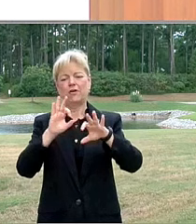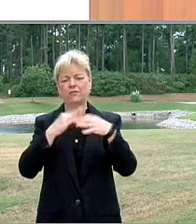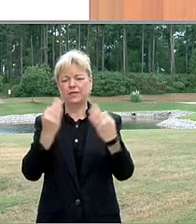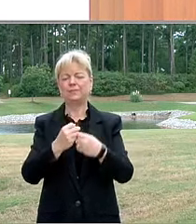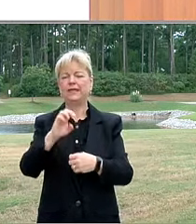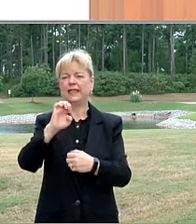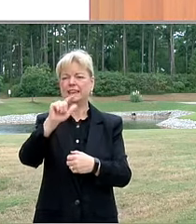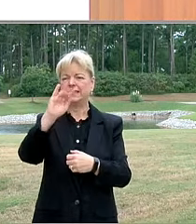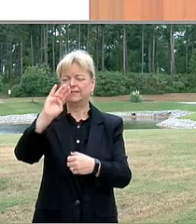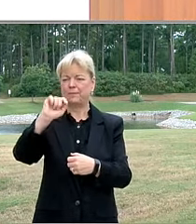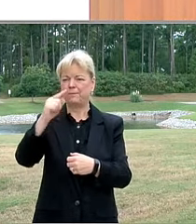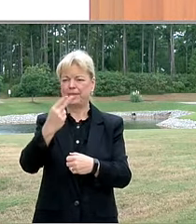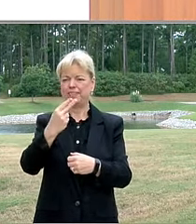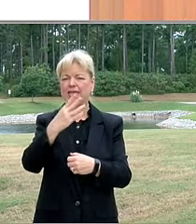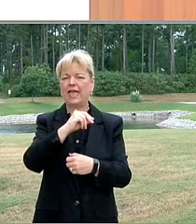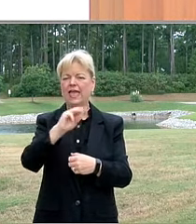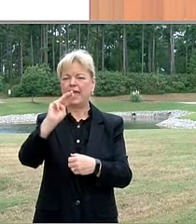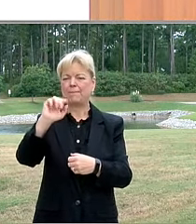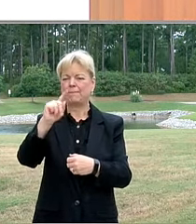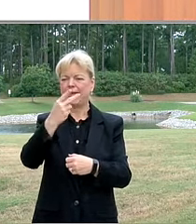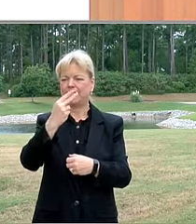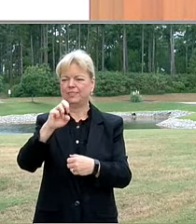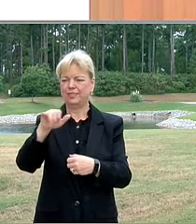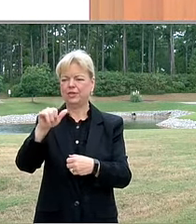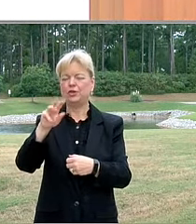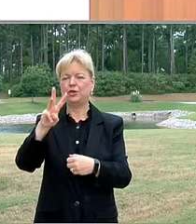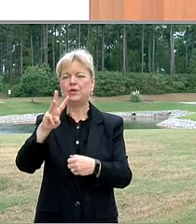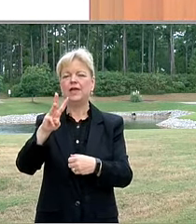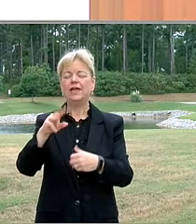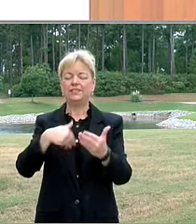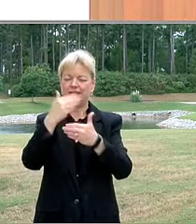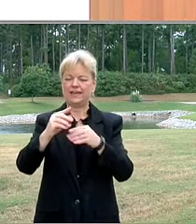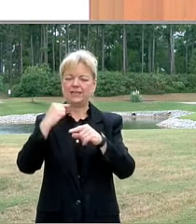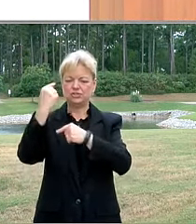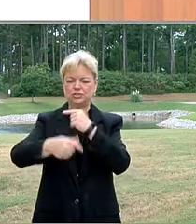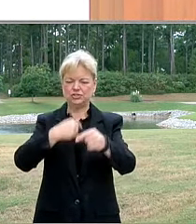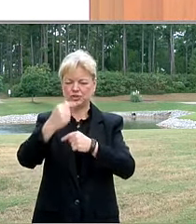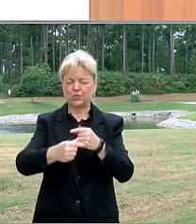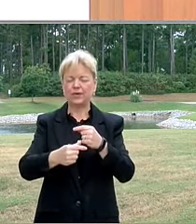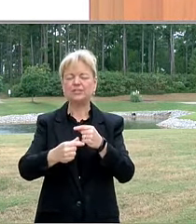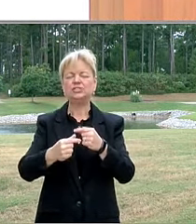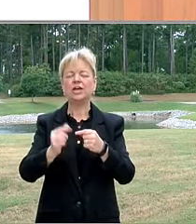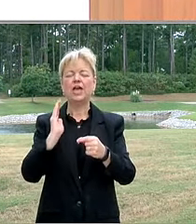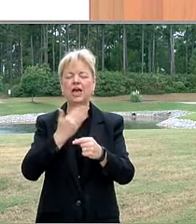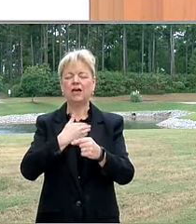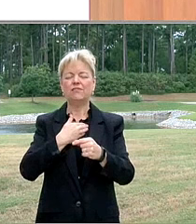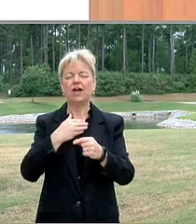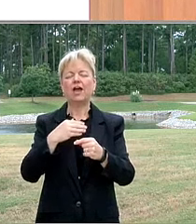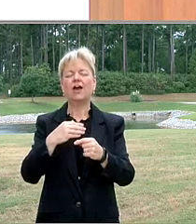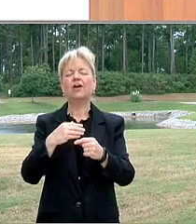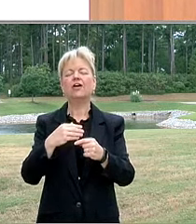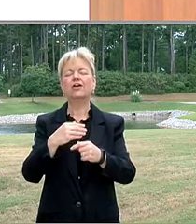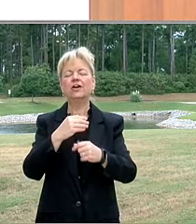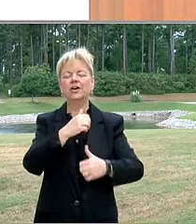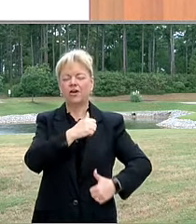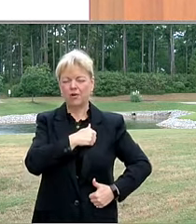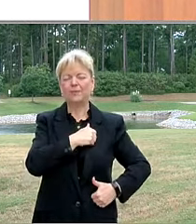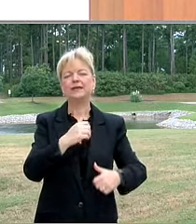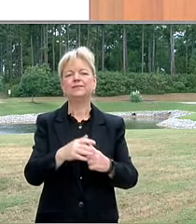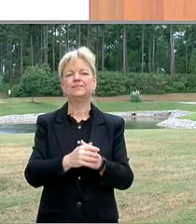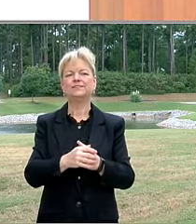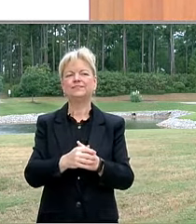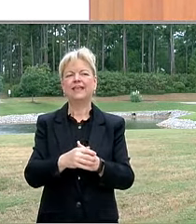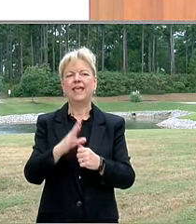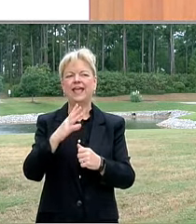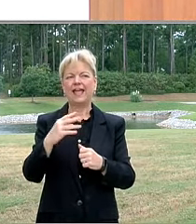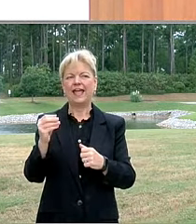Matthew, part of our next generation of Army leaders, who made the trip from Forts Lewis and Novosel. And to Anna, who is likely watching